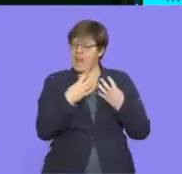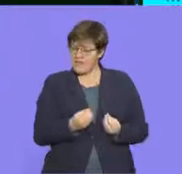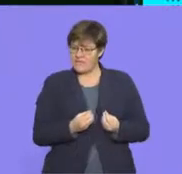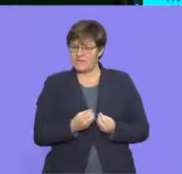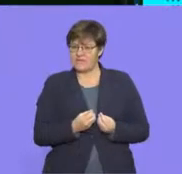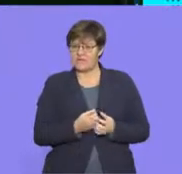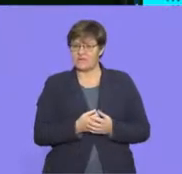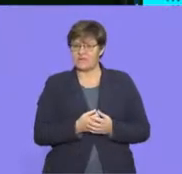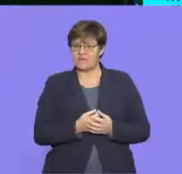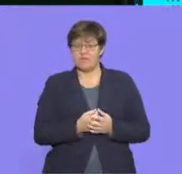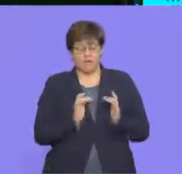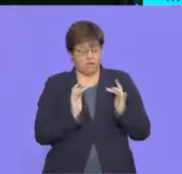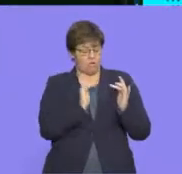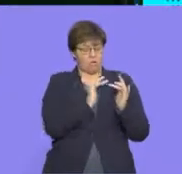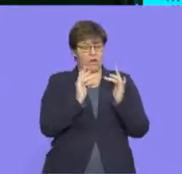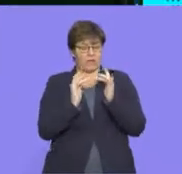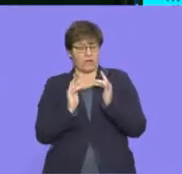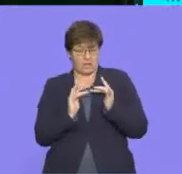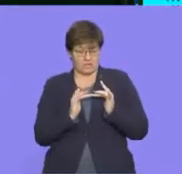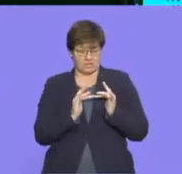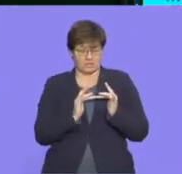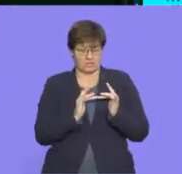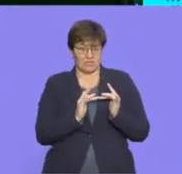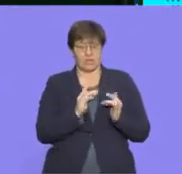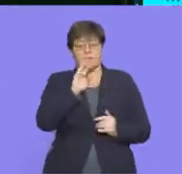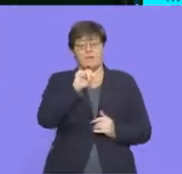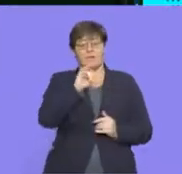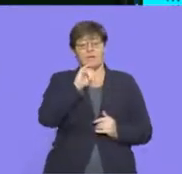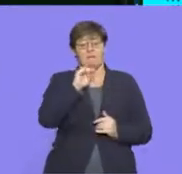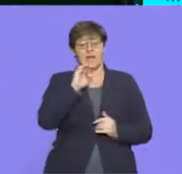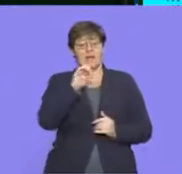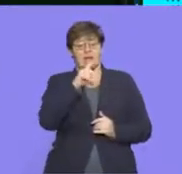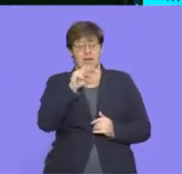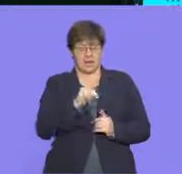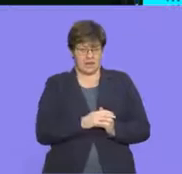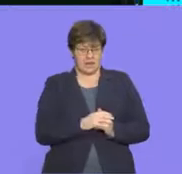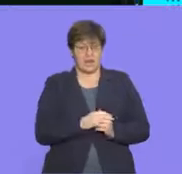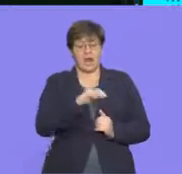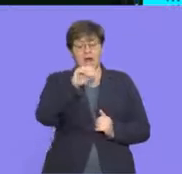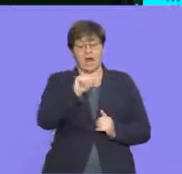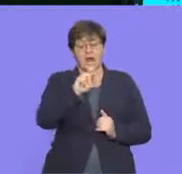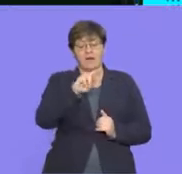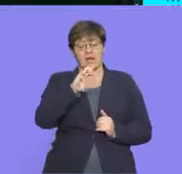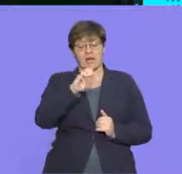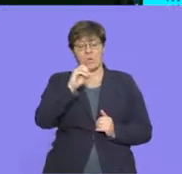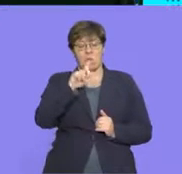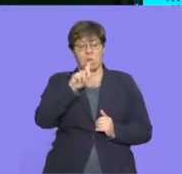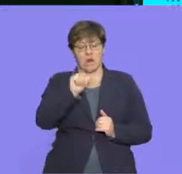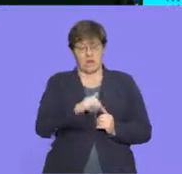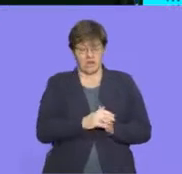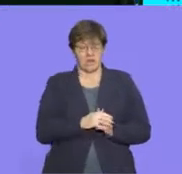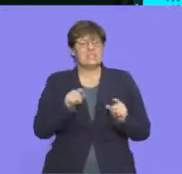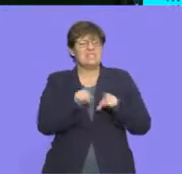have this covering of connective tissue. And when you did mammalian tissue, it was areolar connective tissue. And I call it